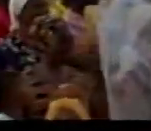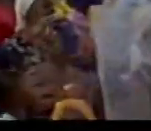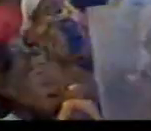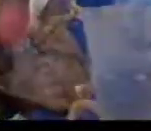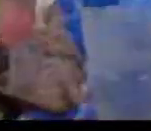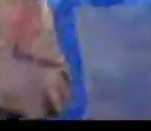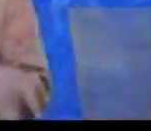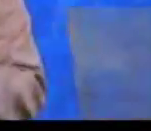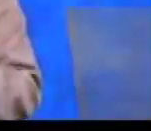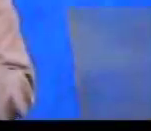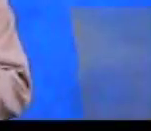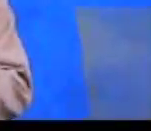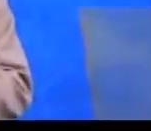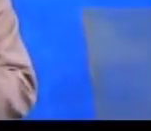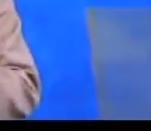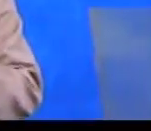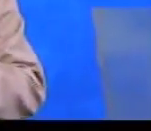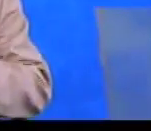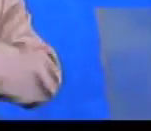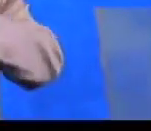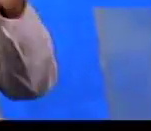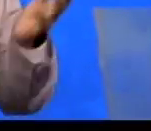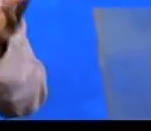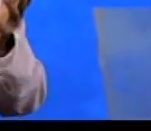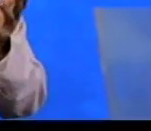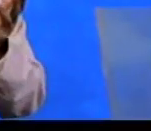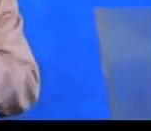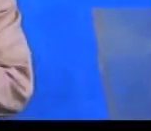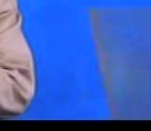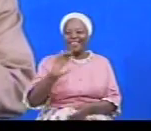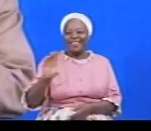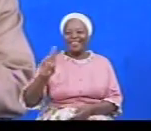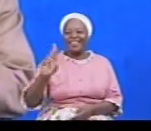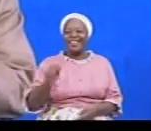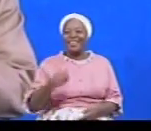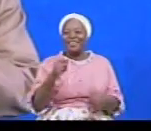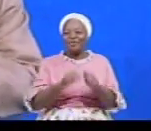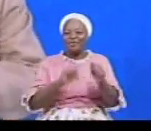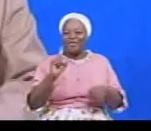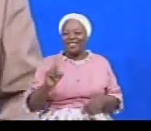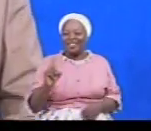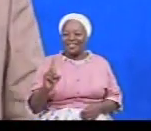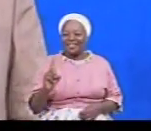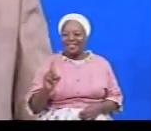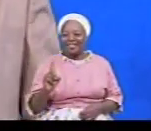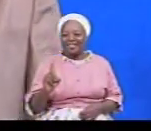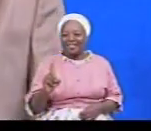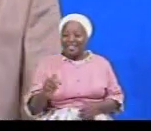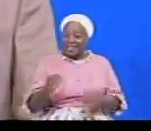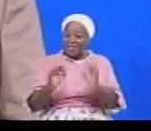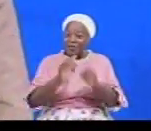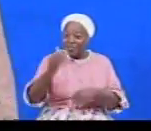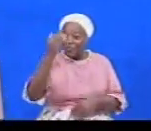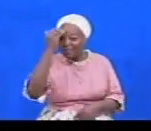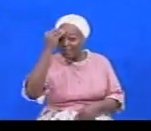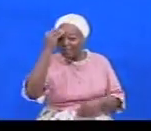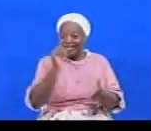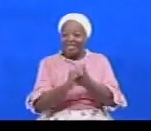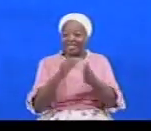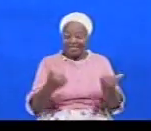Ghana, Accra, everybody, if you know that